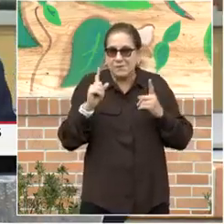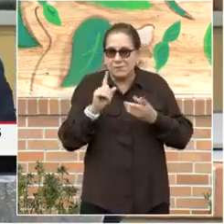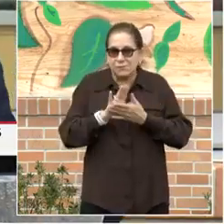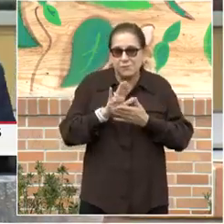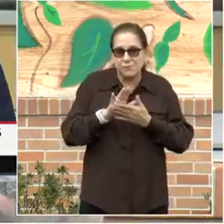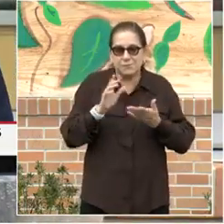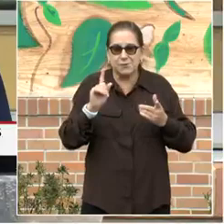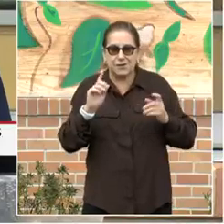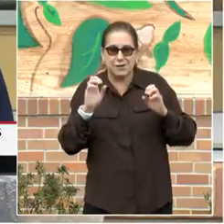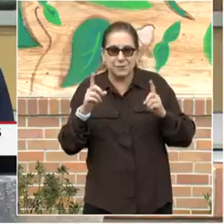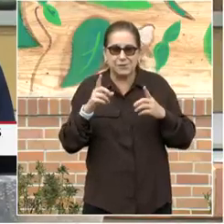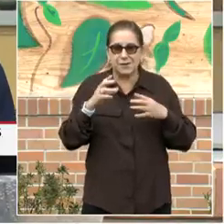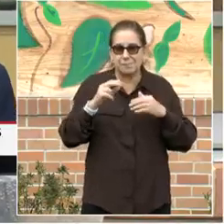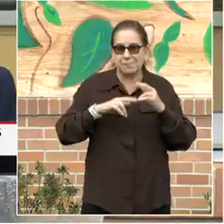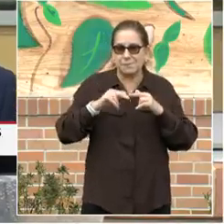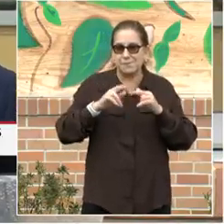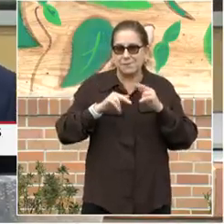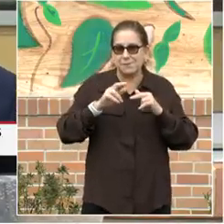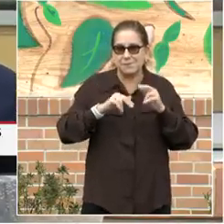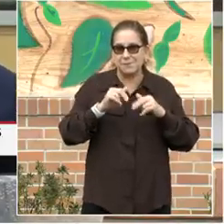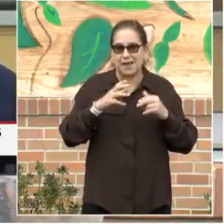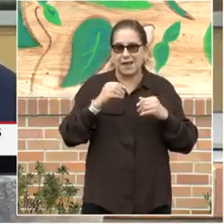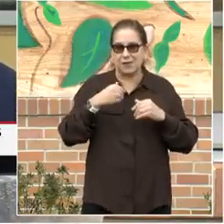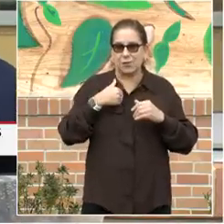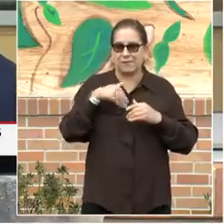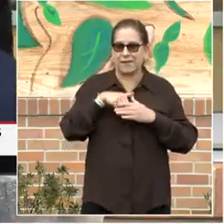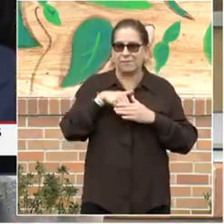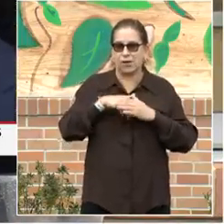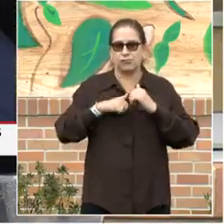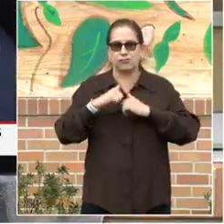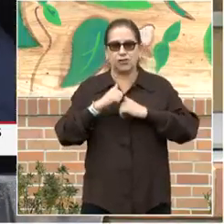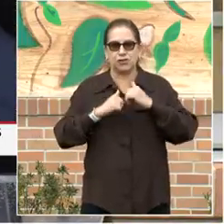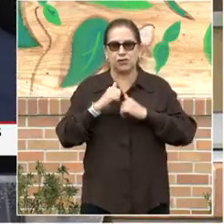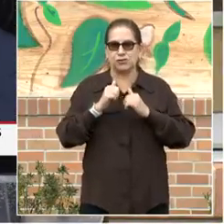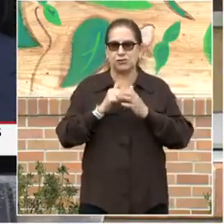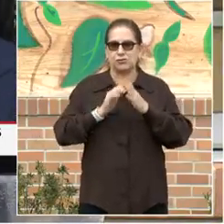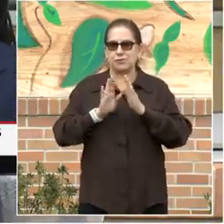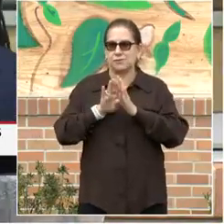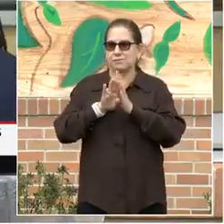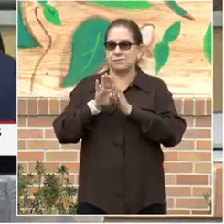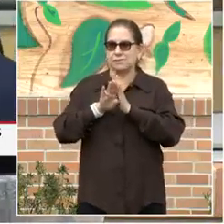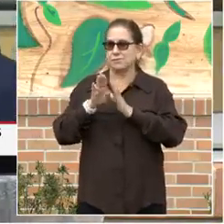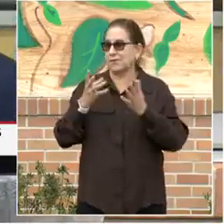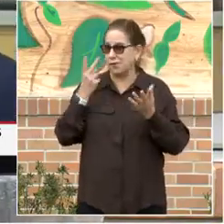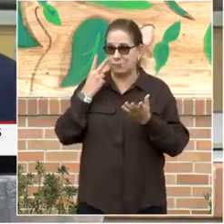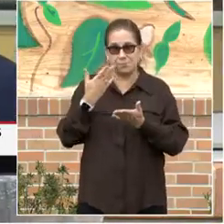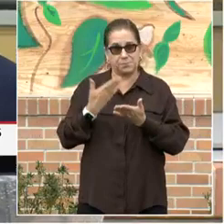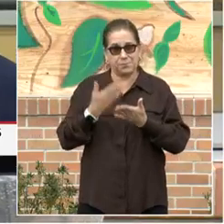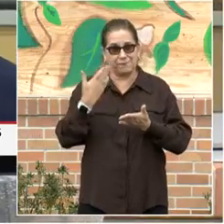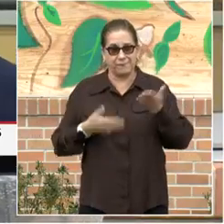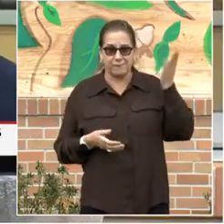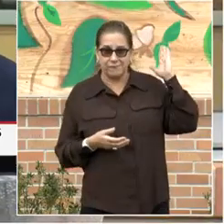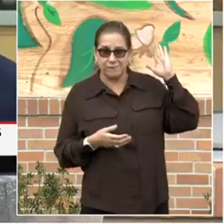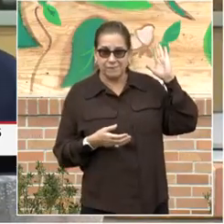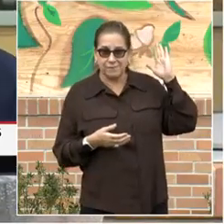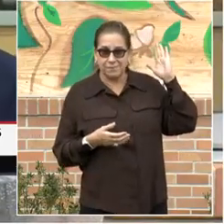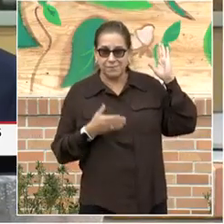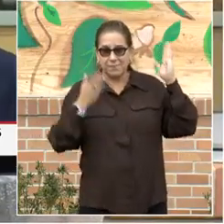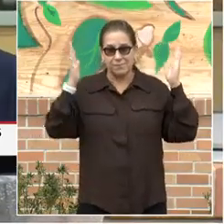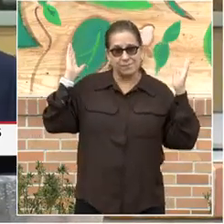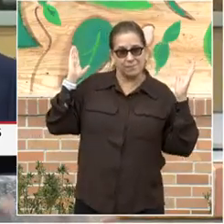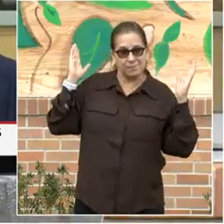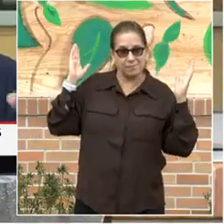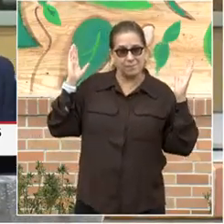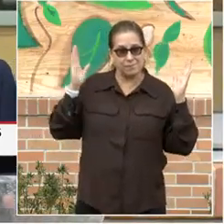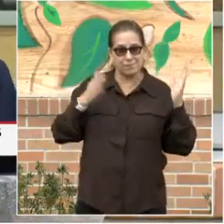do. But we have to build the infrastructure to ensure that we can come live and thrive in our community. I look at this building here done by Michaels, and I get calls